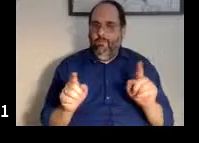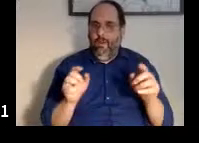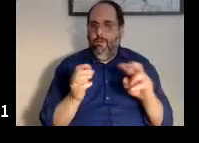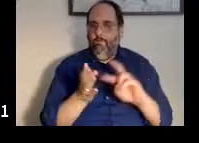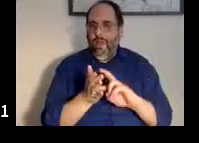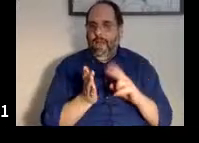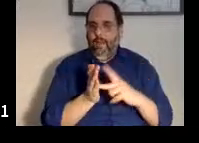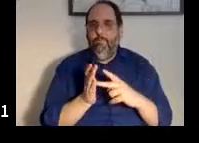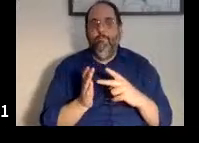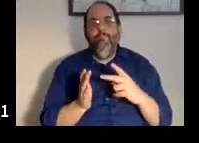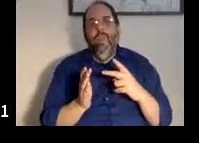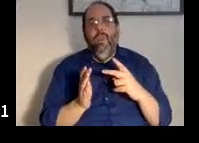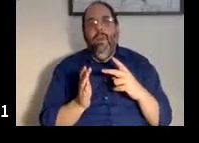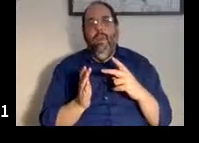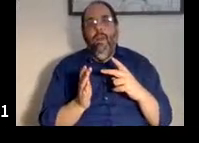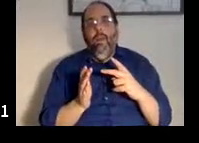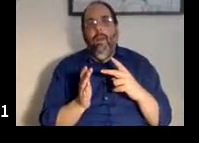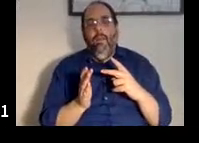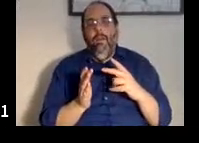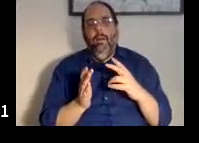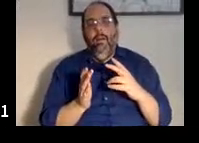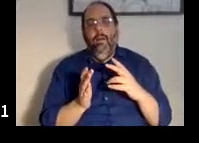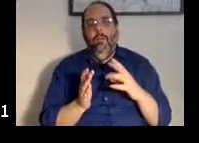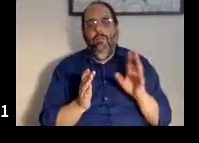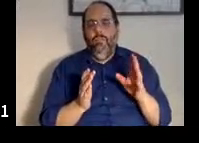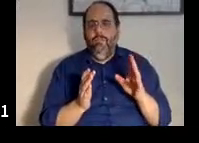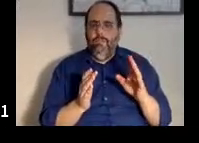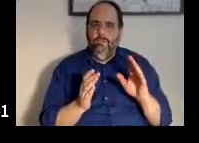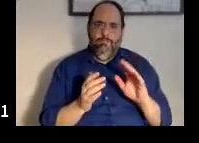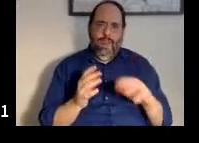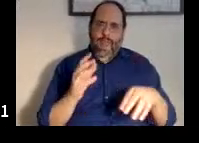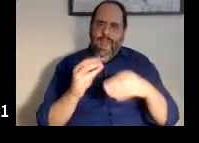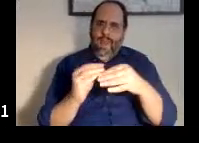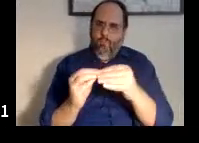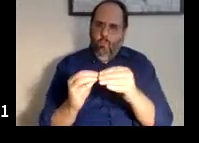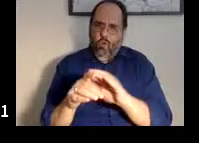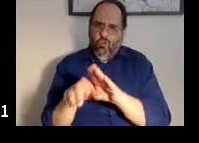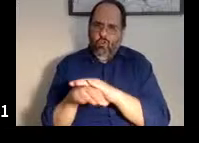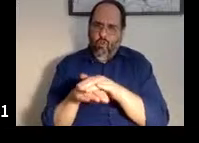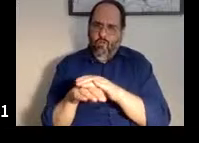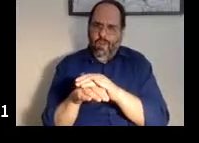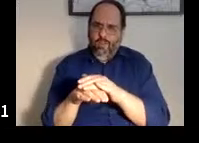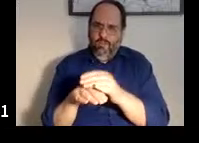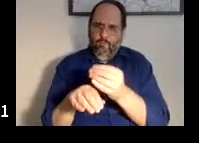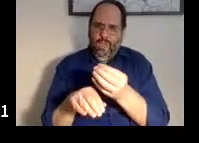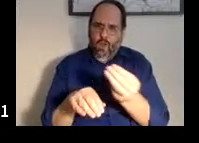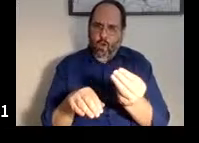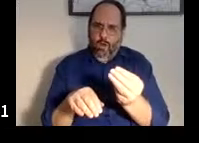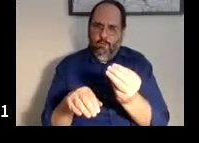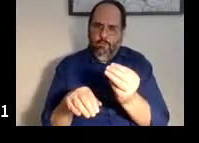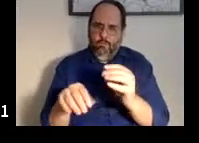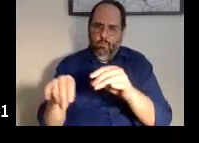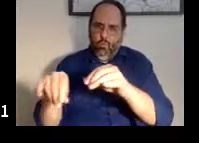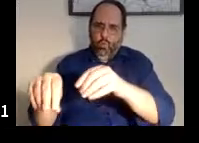And this just topping off an existing surface material to